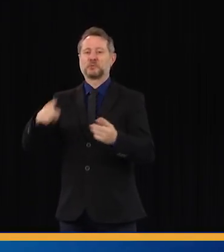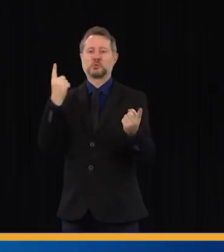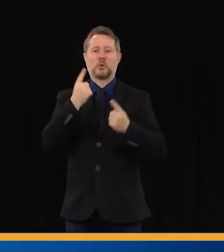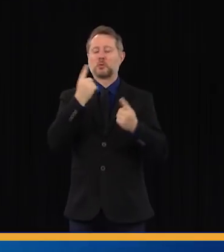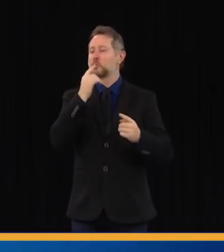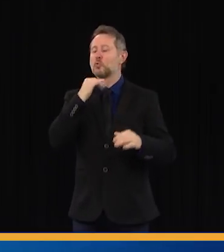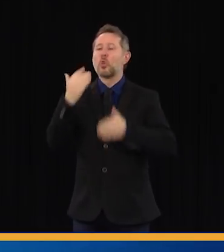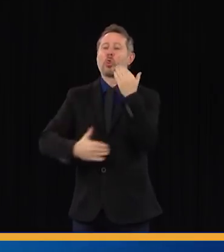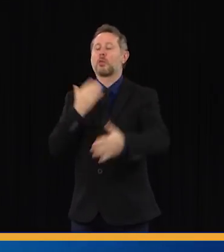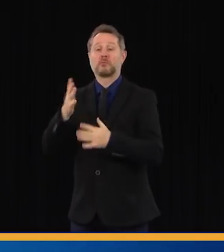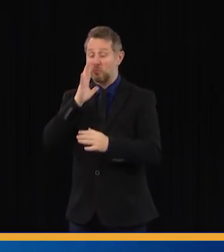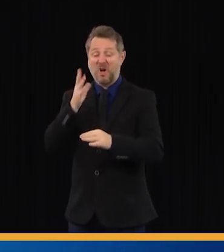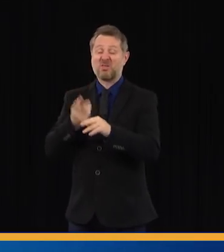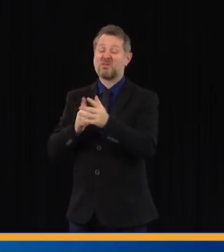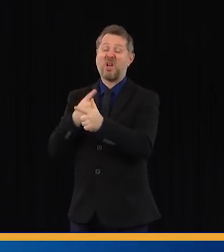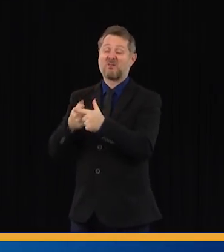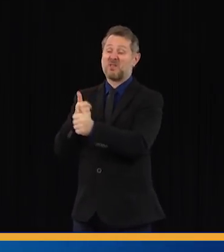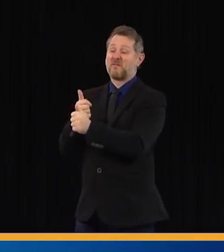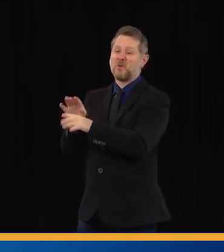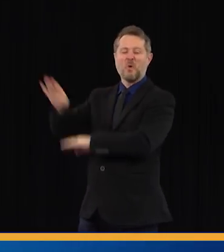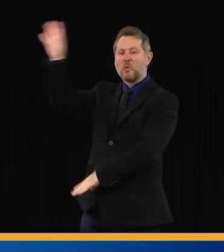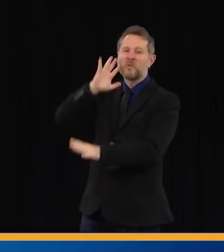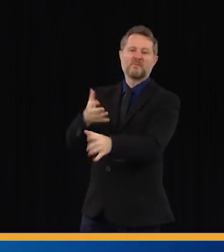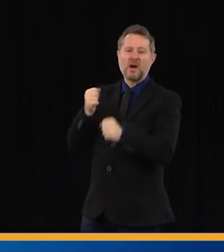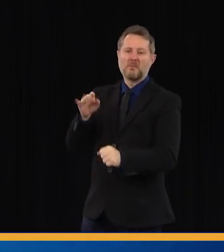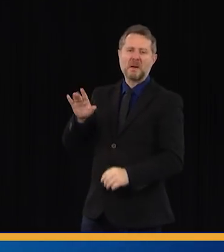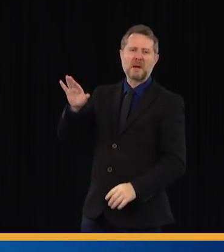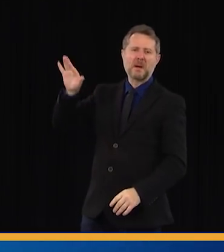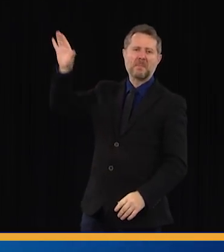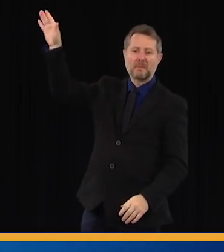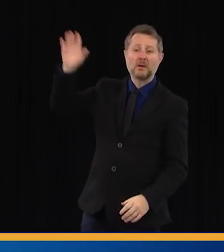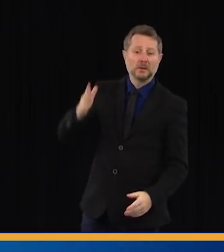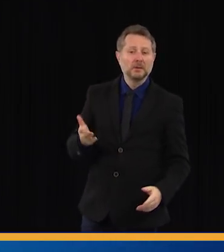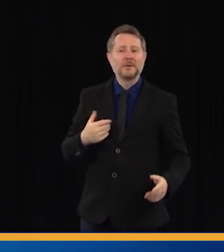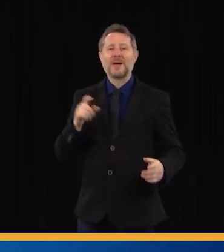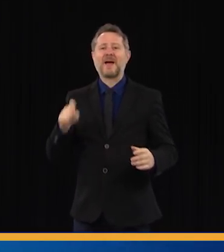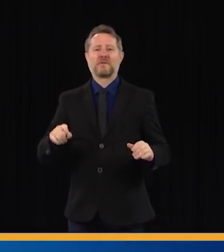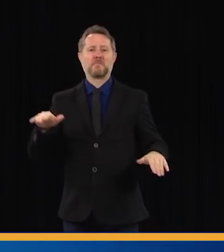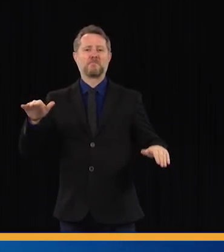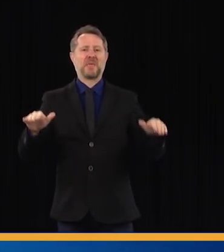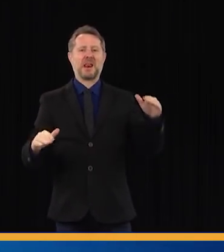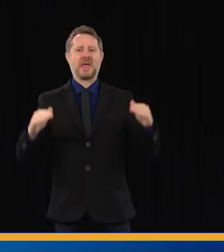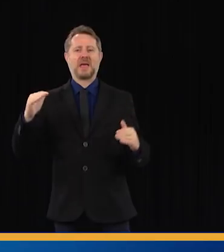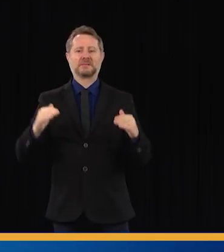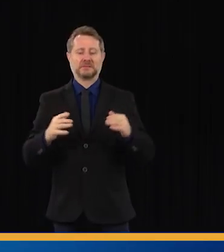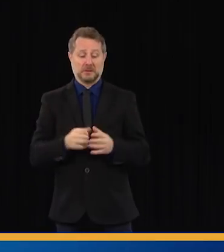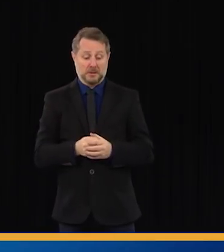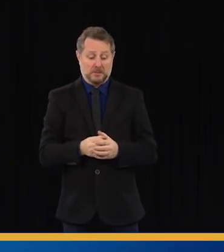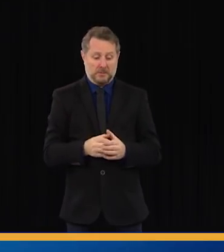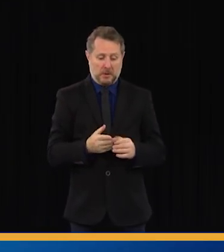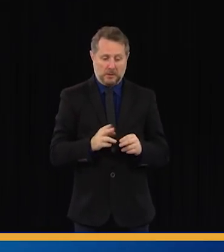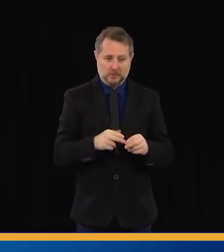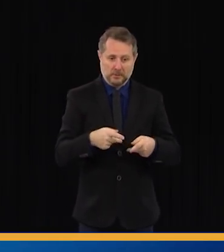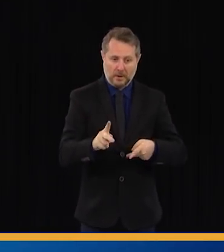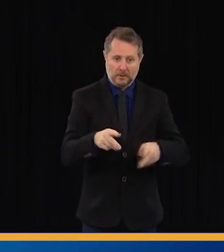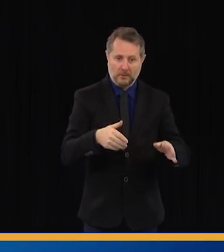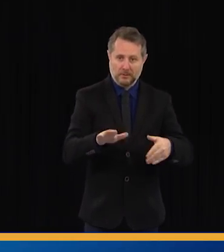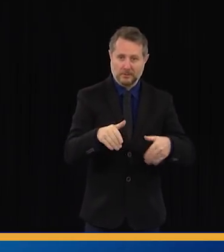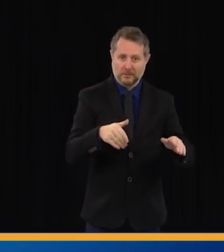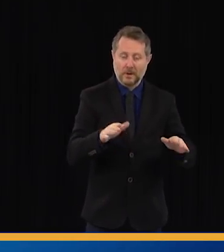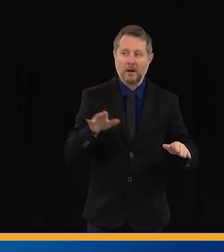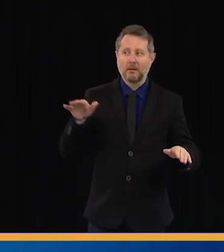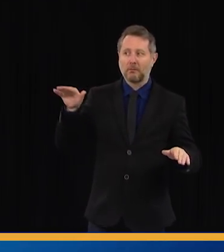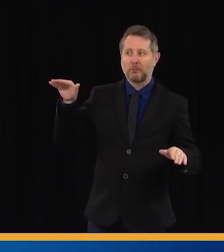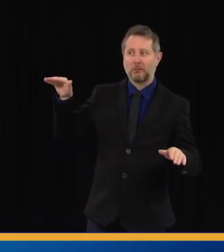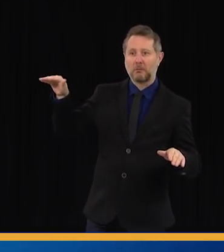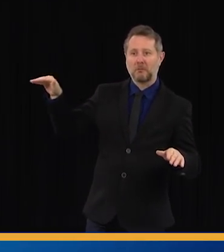fast. That is the delicate balance that we have to work through. And that is what